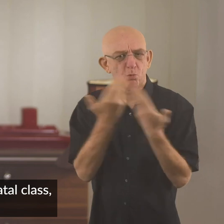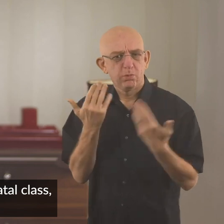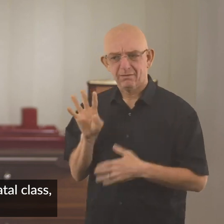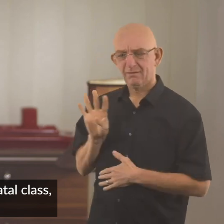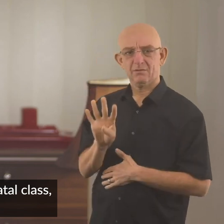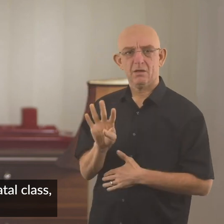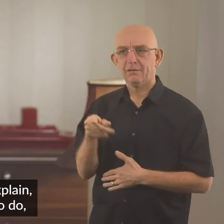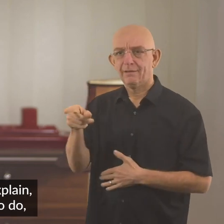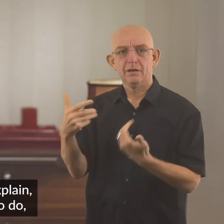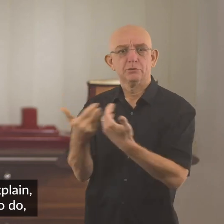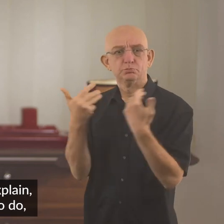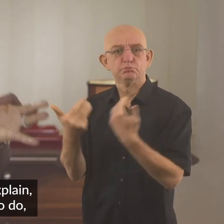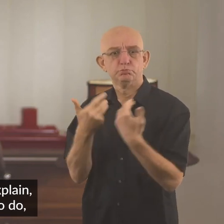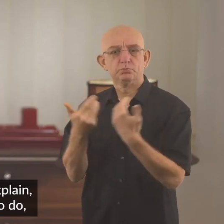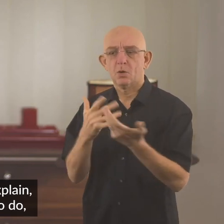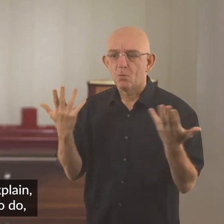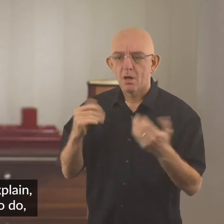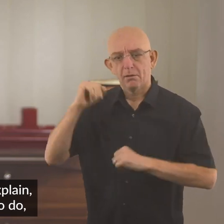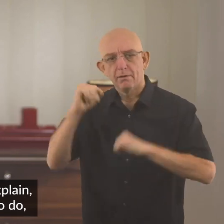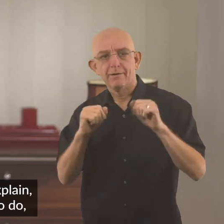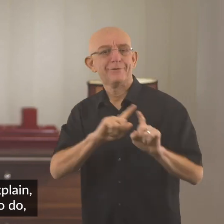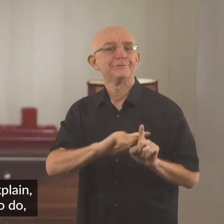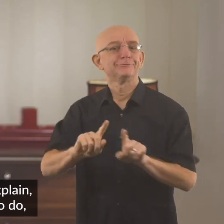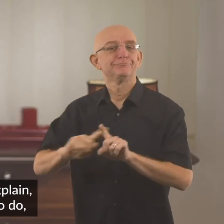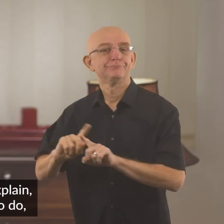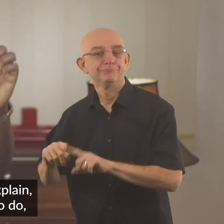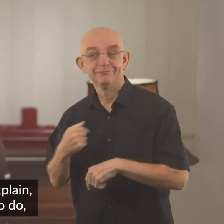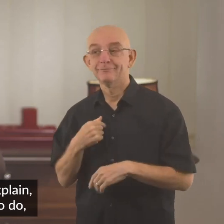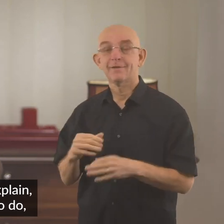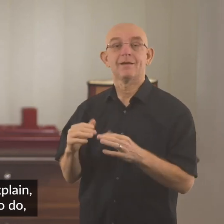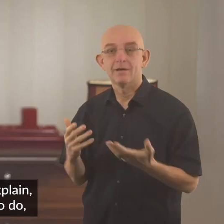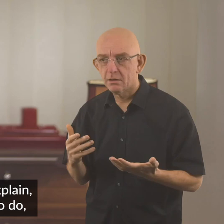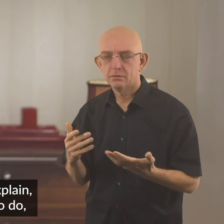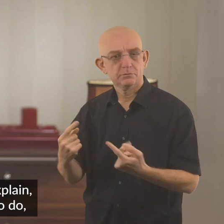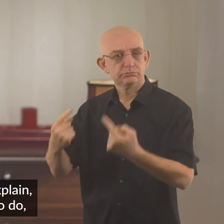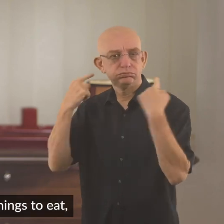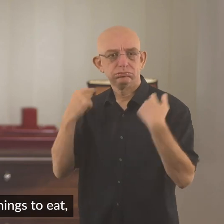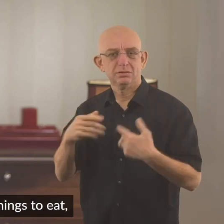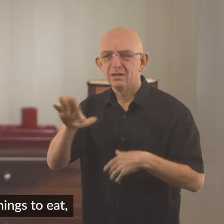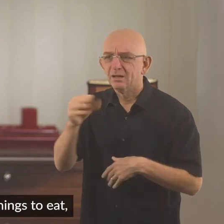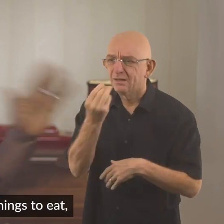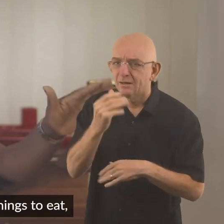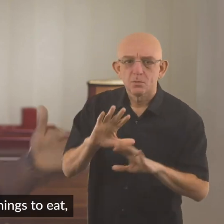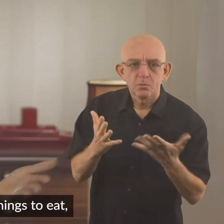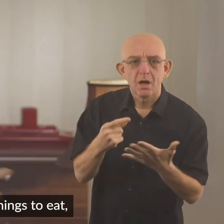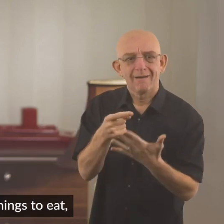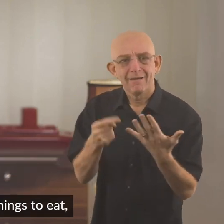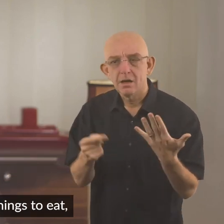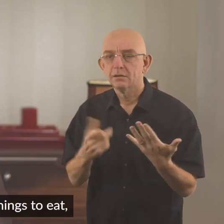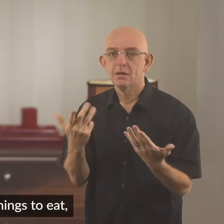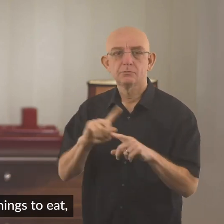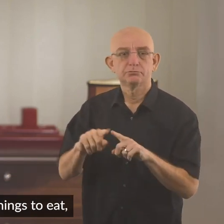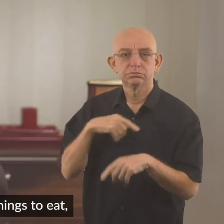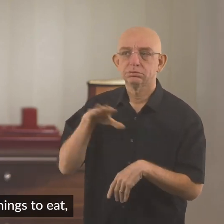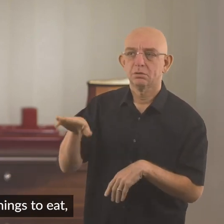interpreter. So the nurses will explain, tell what exercise to do, which fruits to eat,